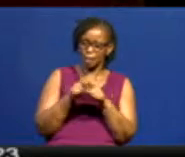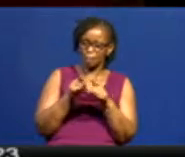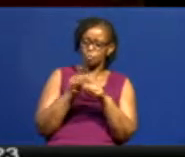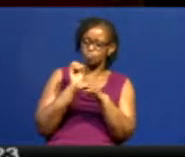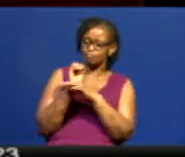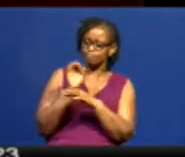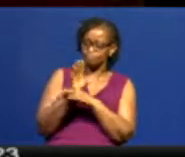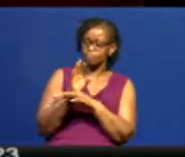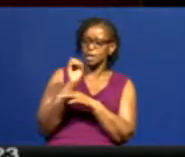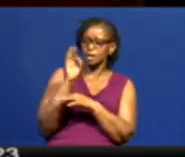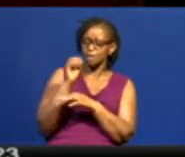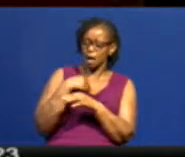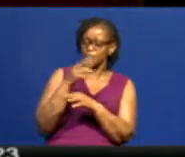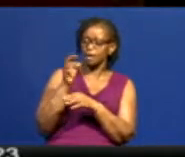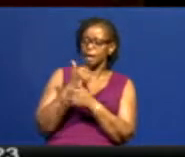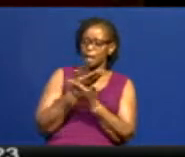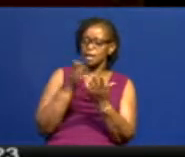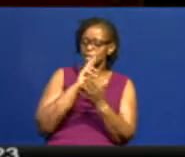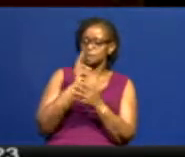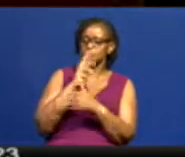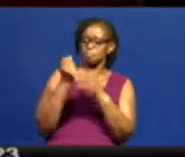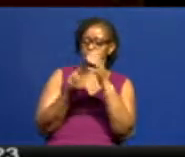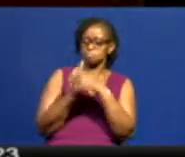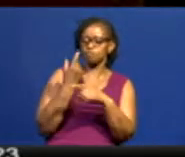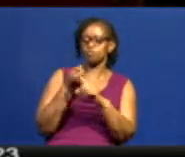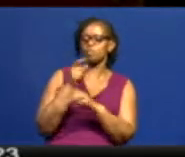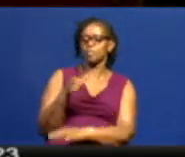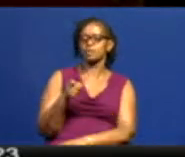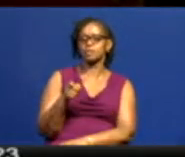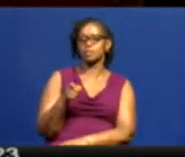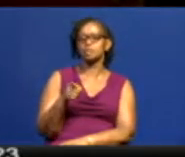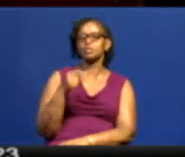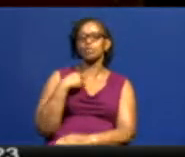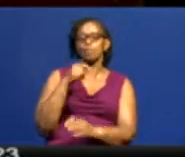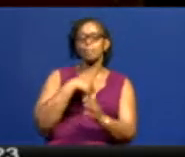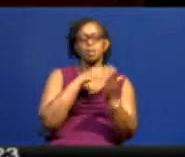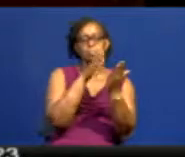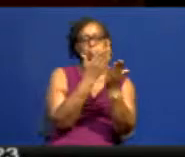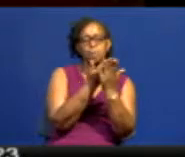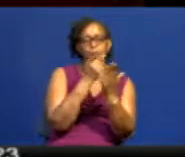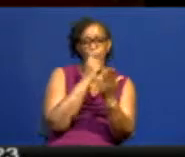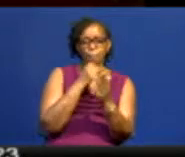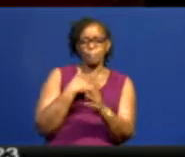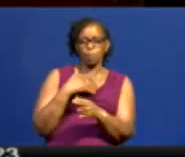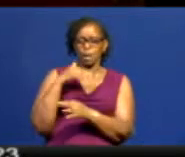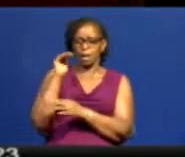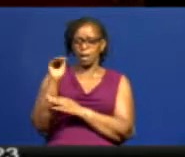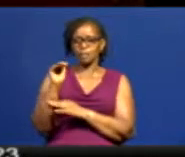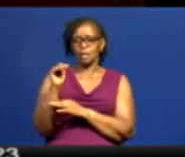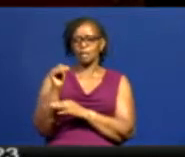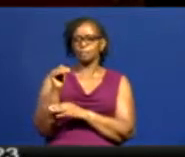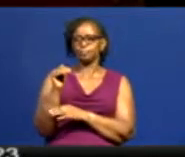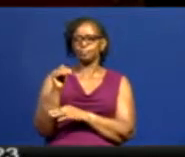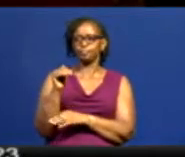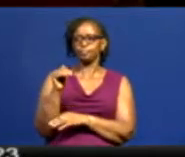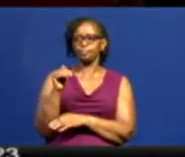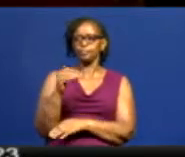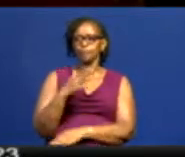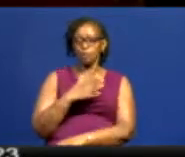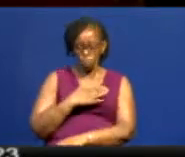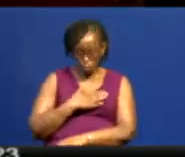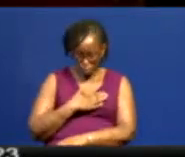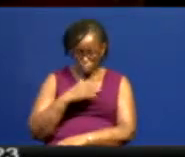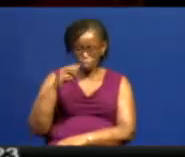policy. With those many remarks, Honorable Speaker, I beg to move. I would like to ask Legal Counsel Honorable Moreu to